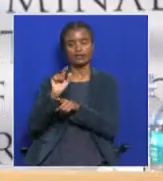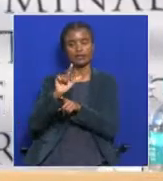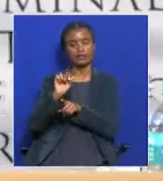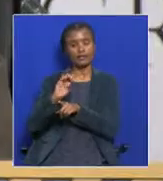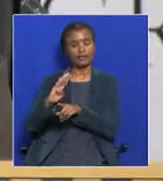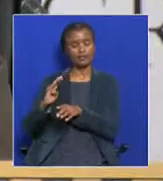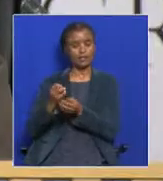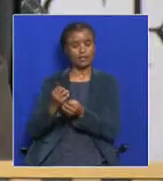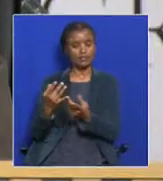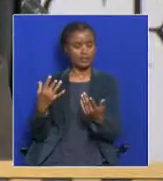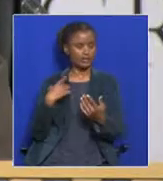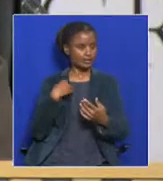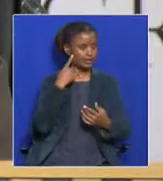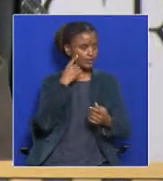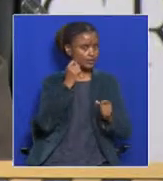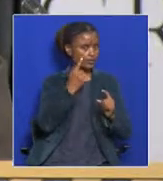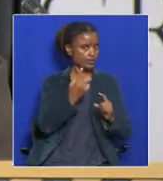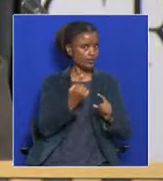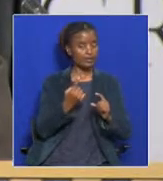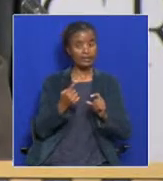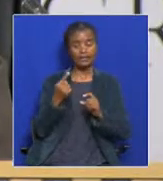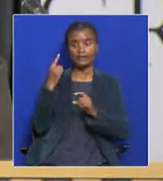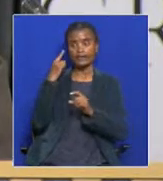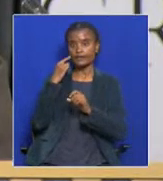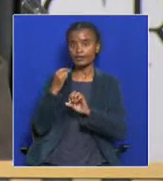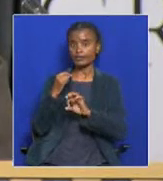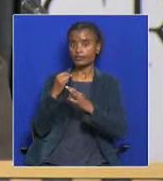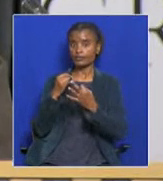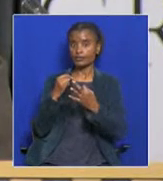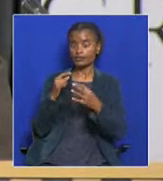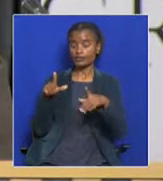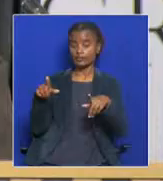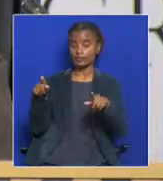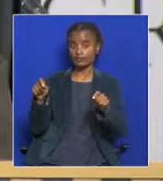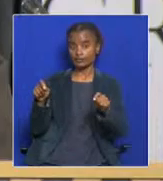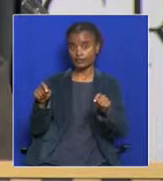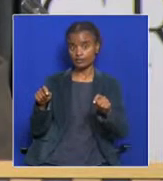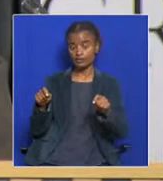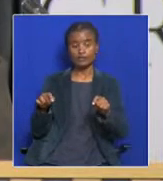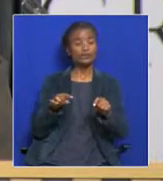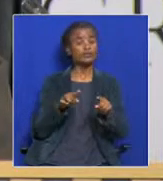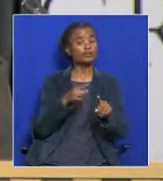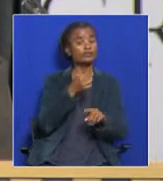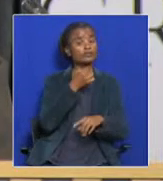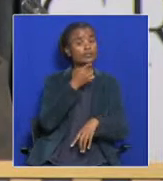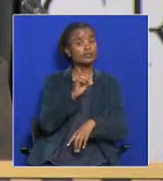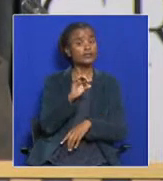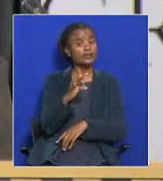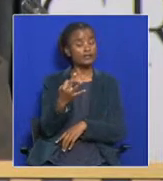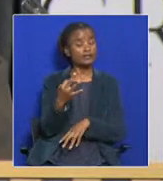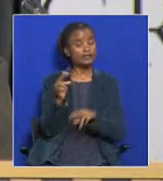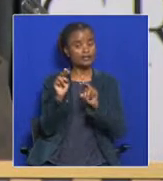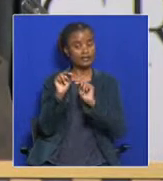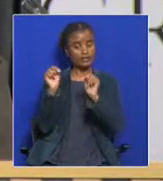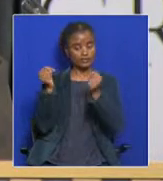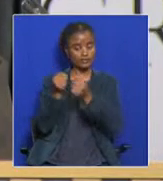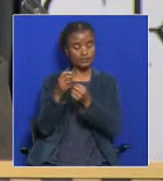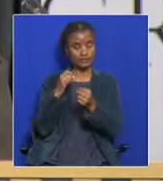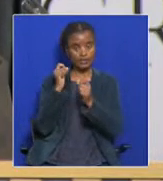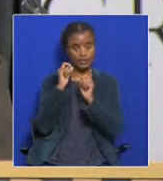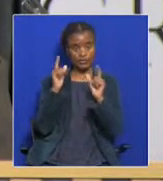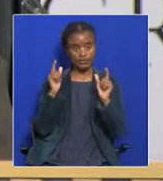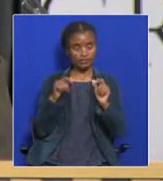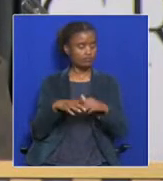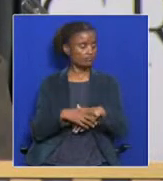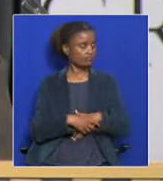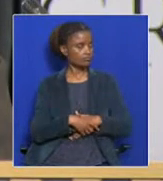three that I know Cape of. Town. Yes. So you say there's 3? Nationally that I'm aware of. No, there's should